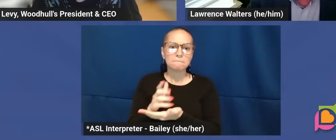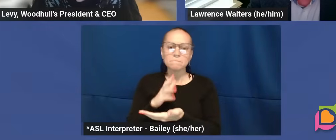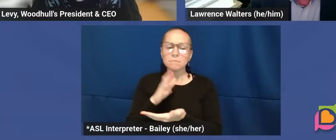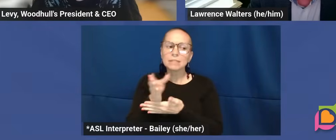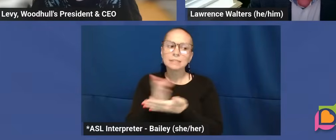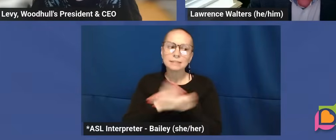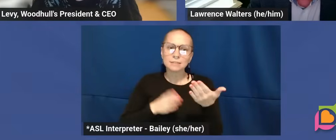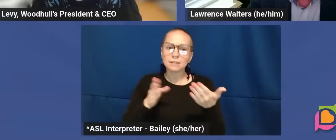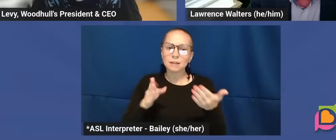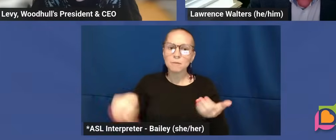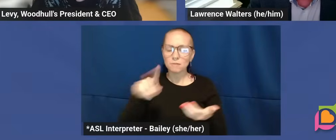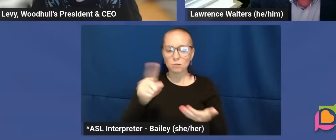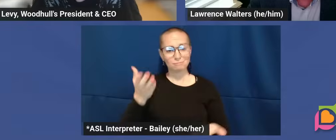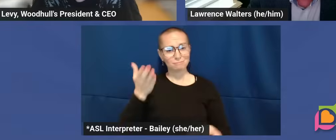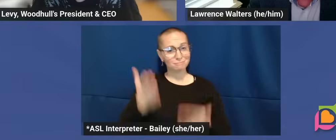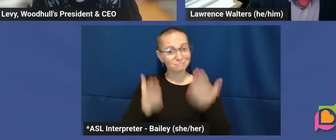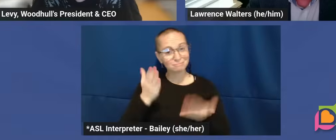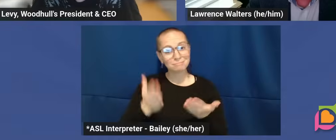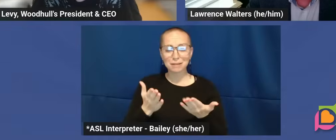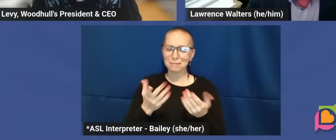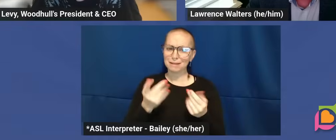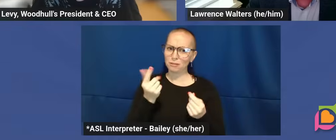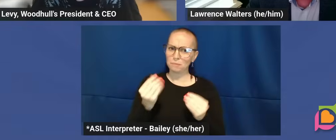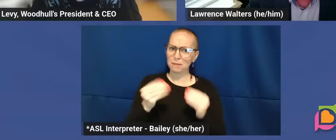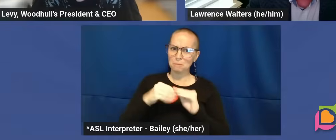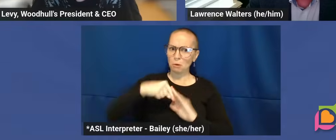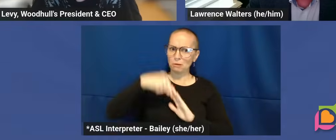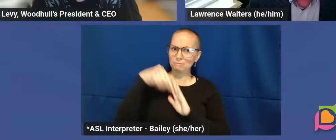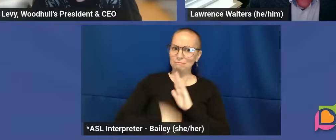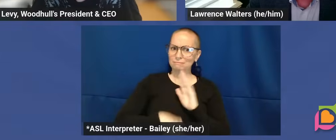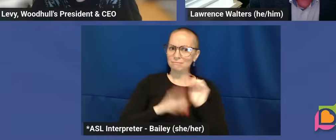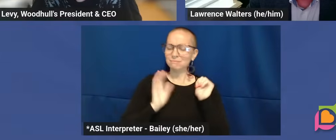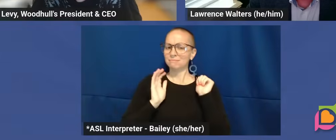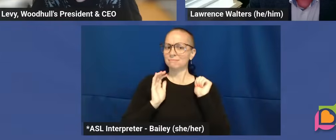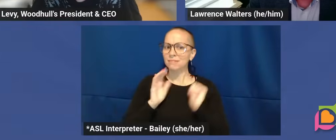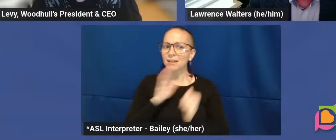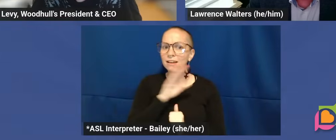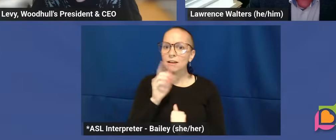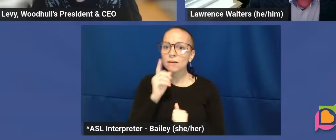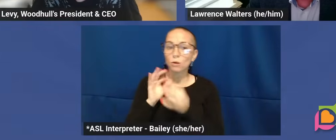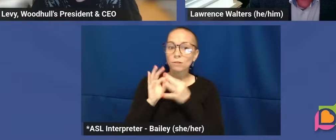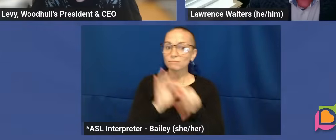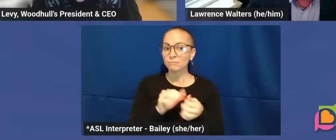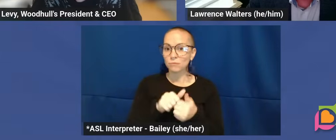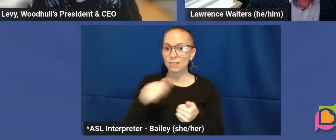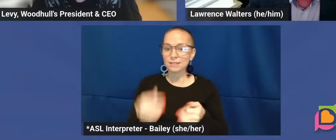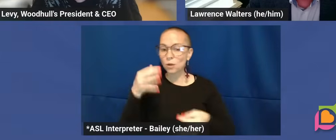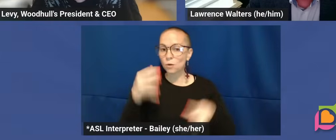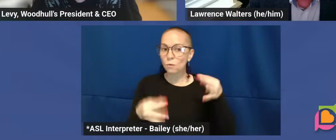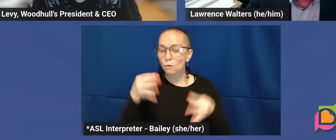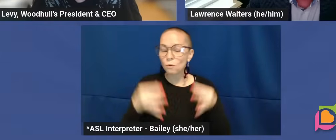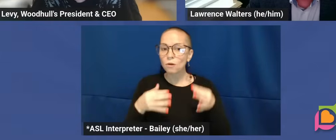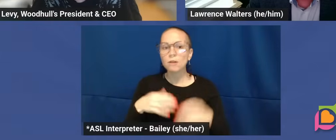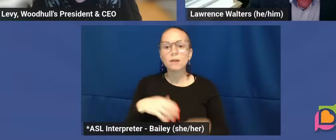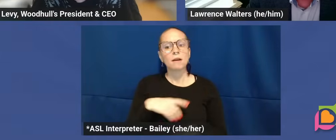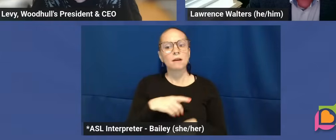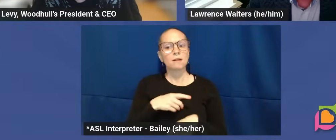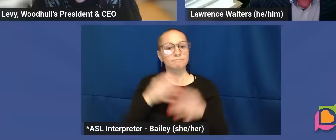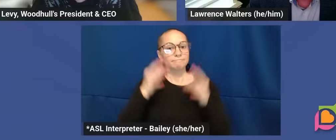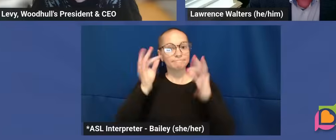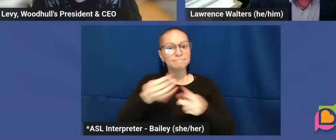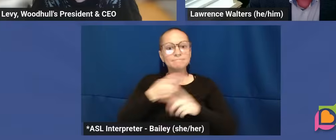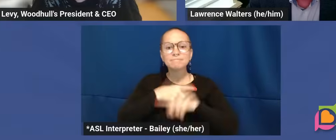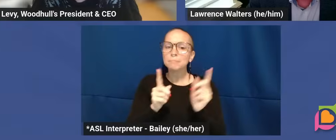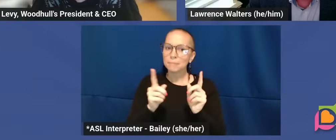that may go too far based on this court's ruling, but it certainly does make those